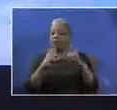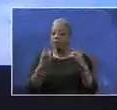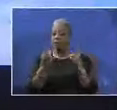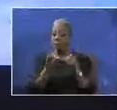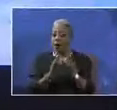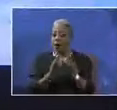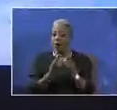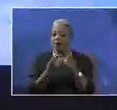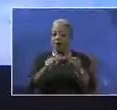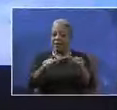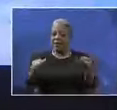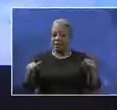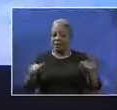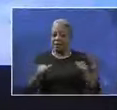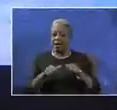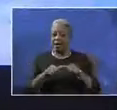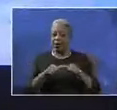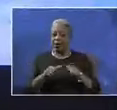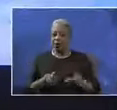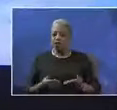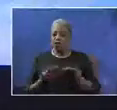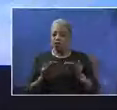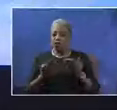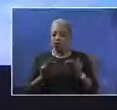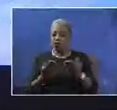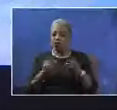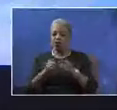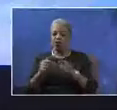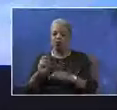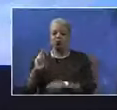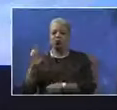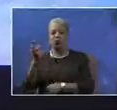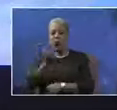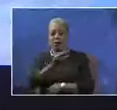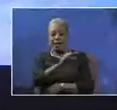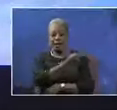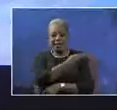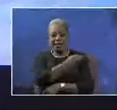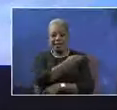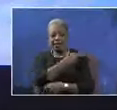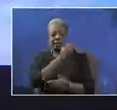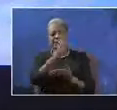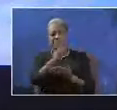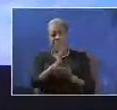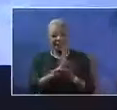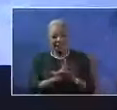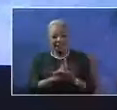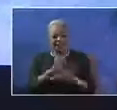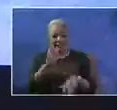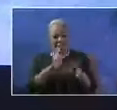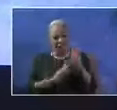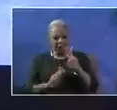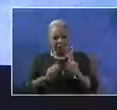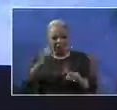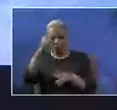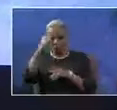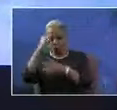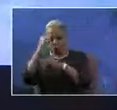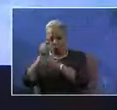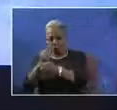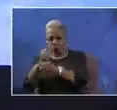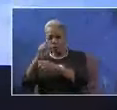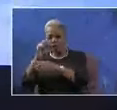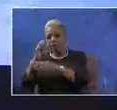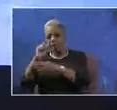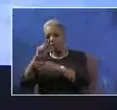areas suggests to us that some trust in tanks and some trust